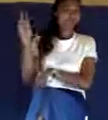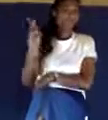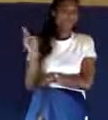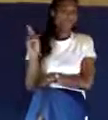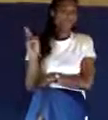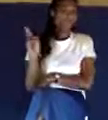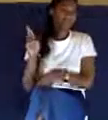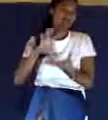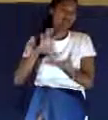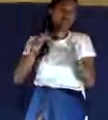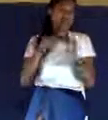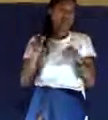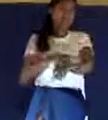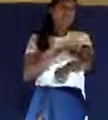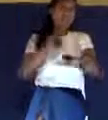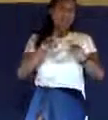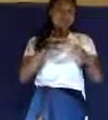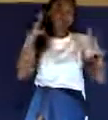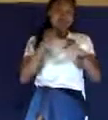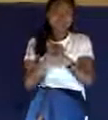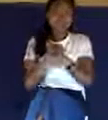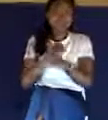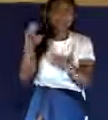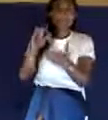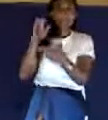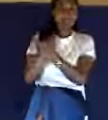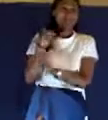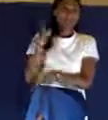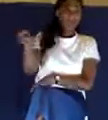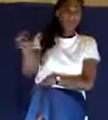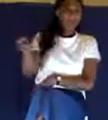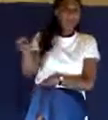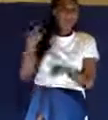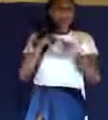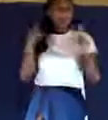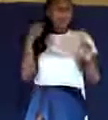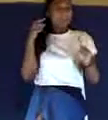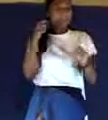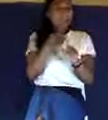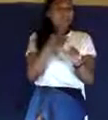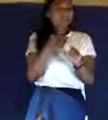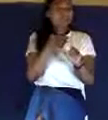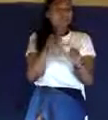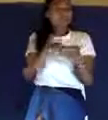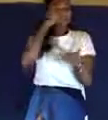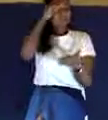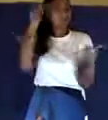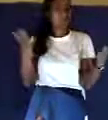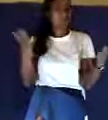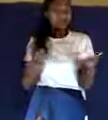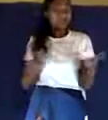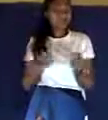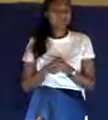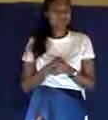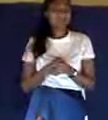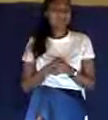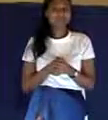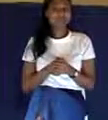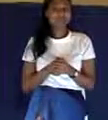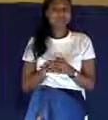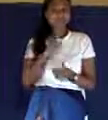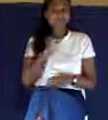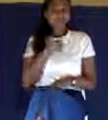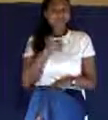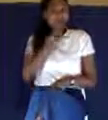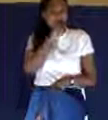And it's a long story in here, but I just wanted to show you what's the thing that we learn here. And by the way, I love it to where it